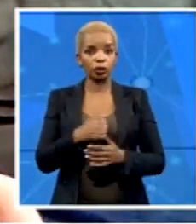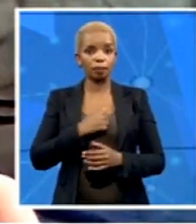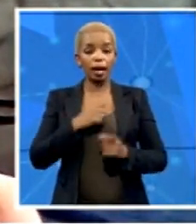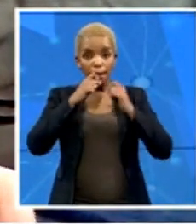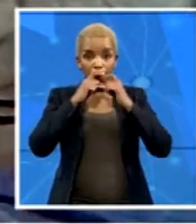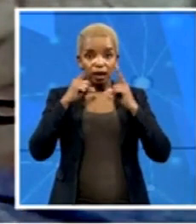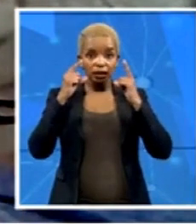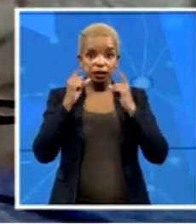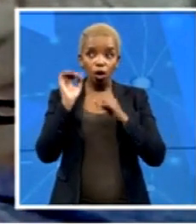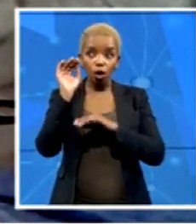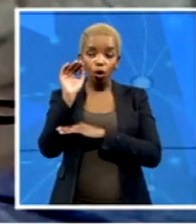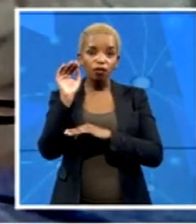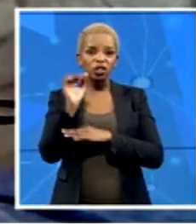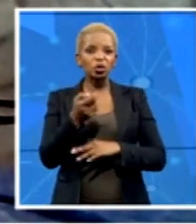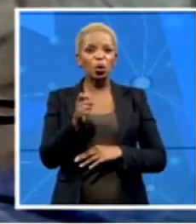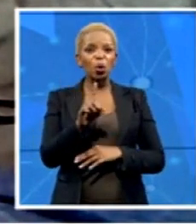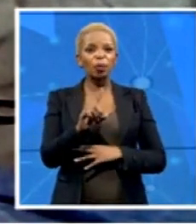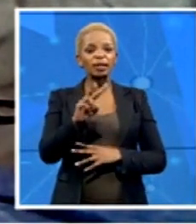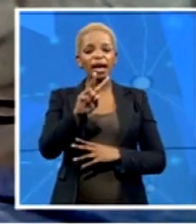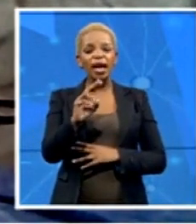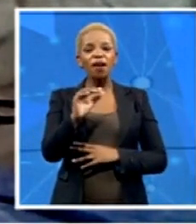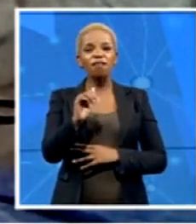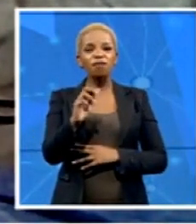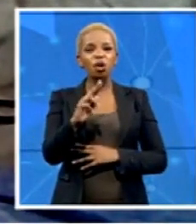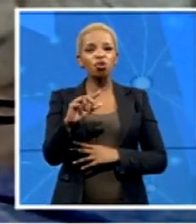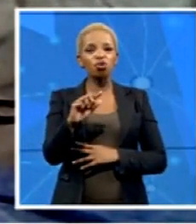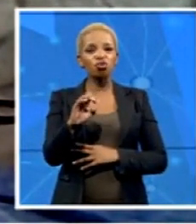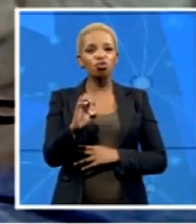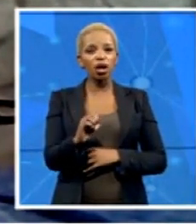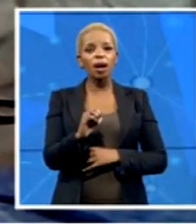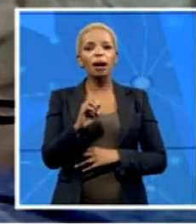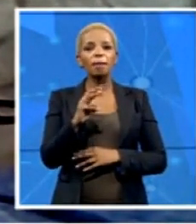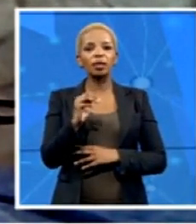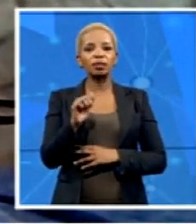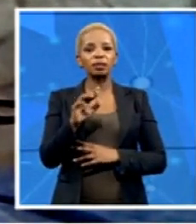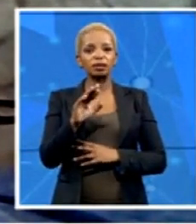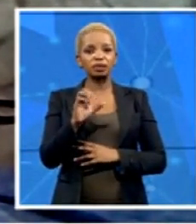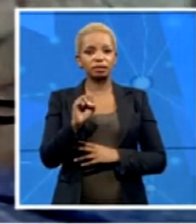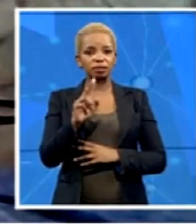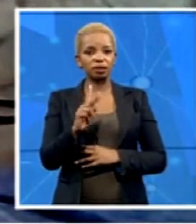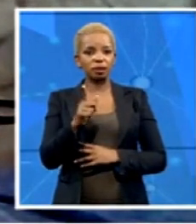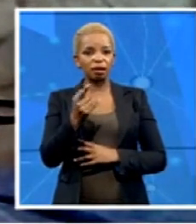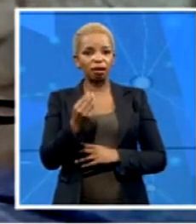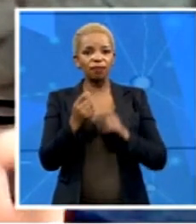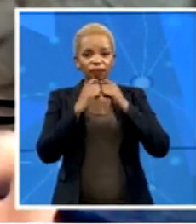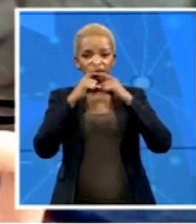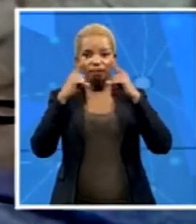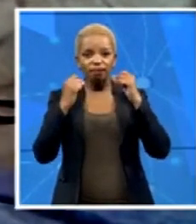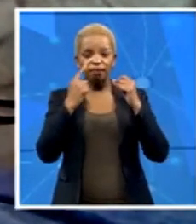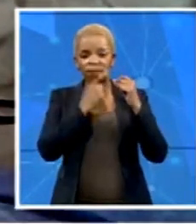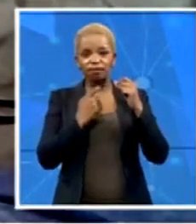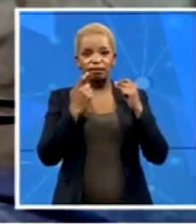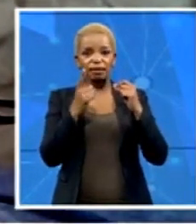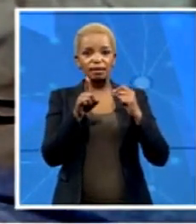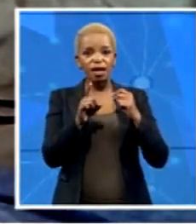little filter in it. So it's not a disposable mask. And it filters out a lot more